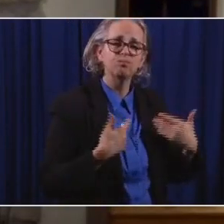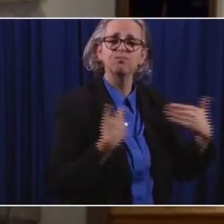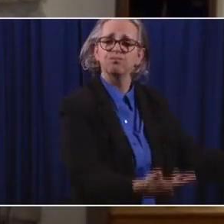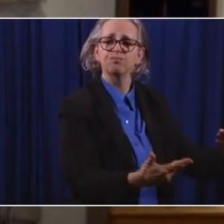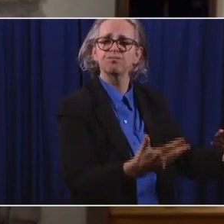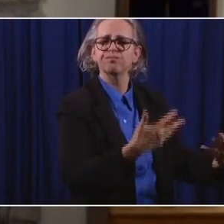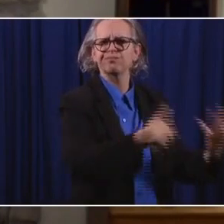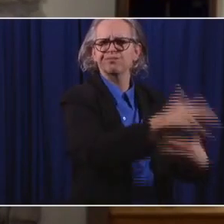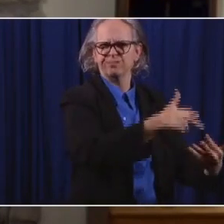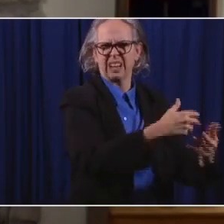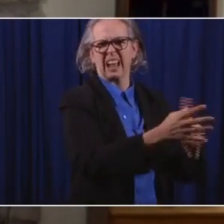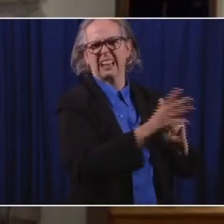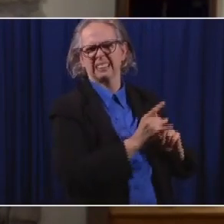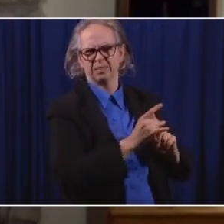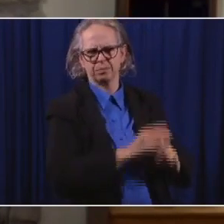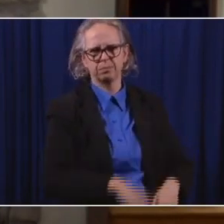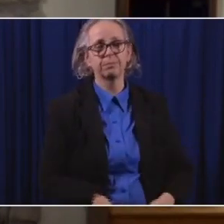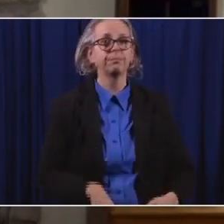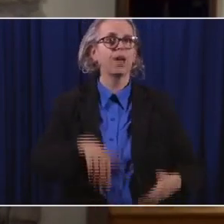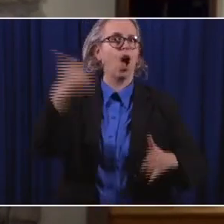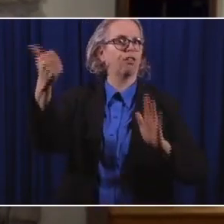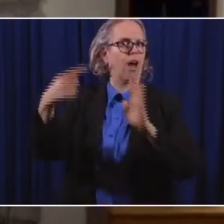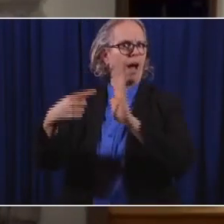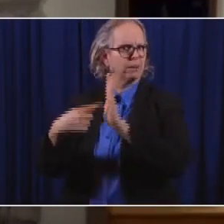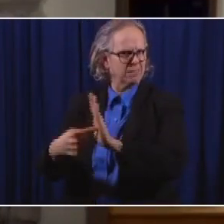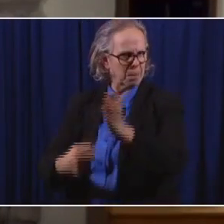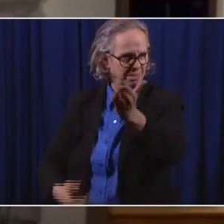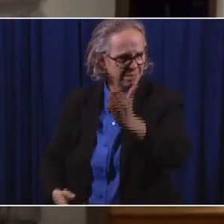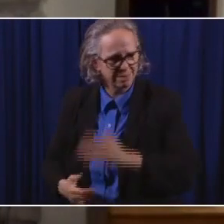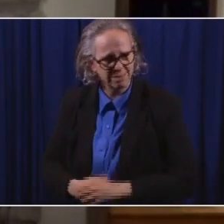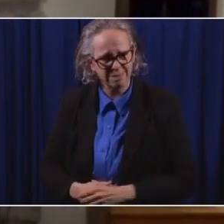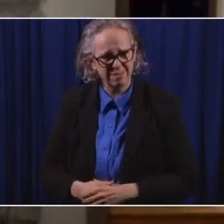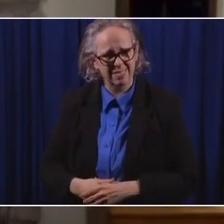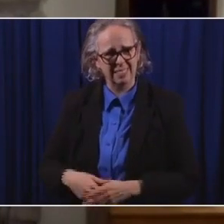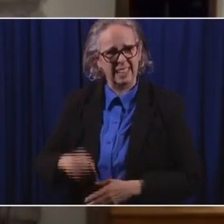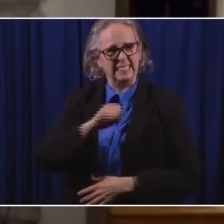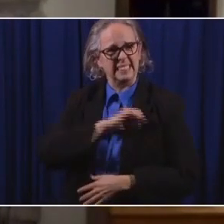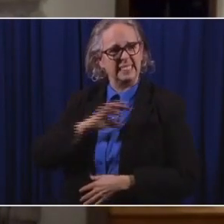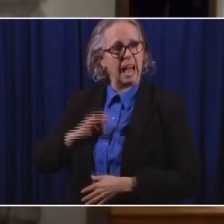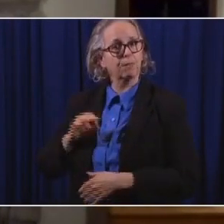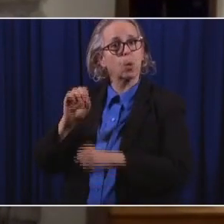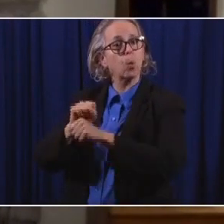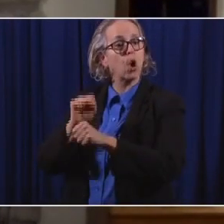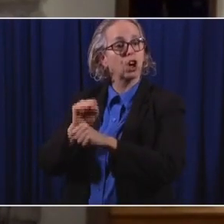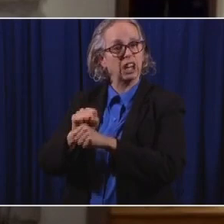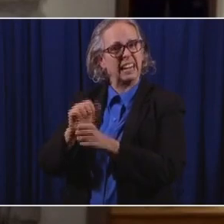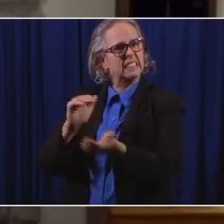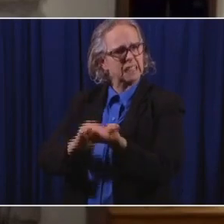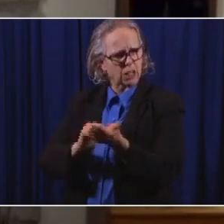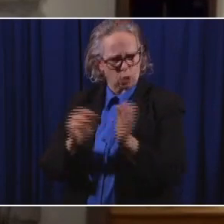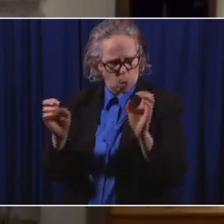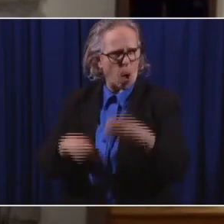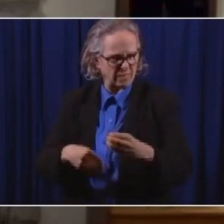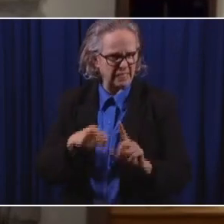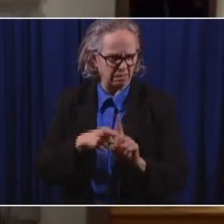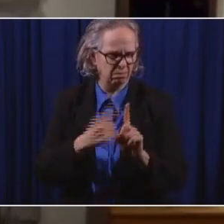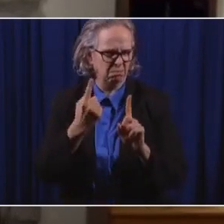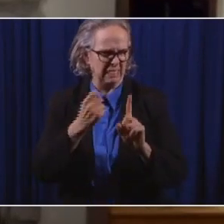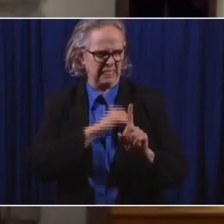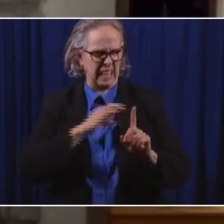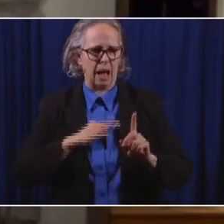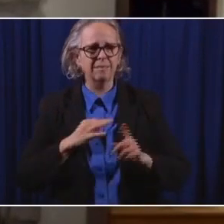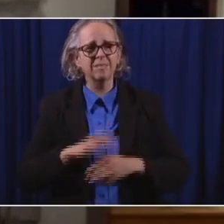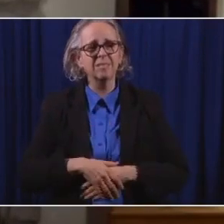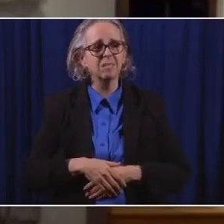Another example, we learned about an outbreak among staff at a doctor's office as a result of non-compliance, not wearing